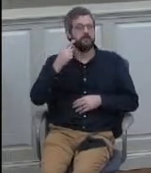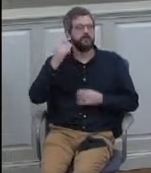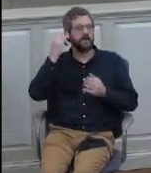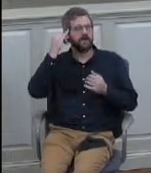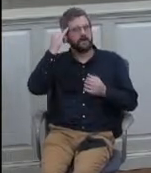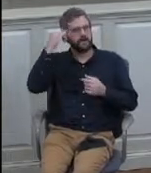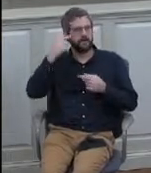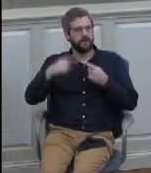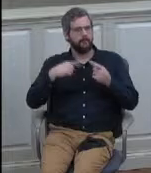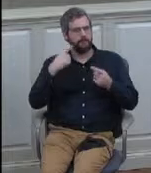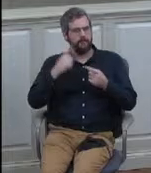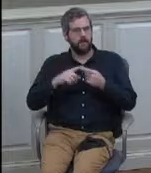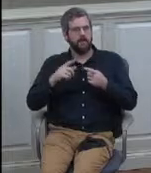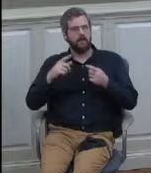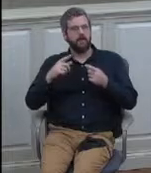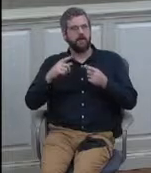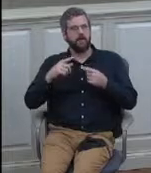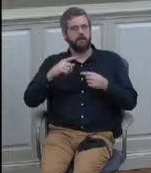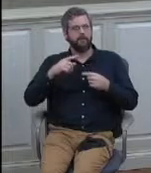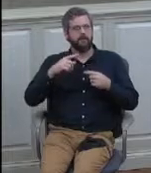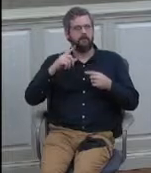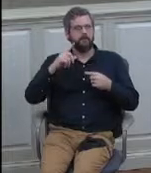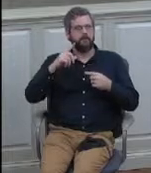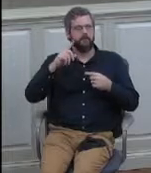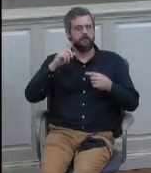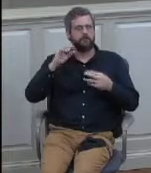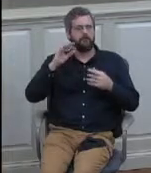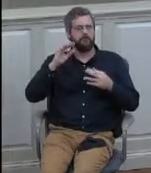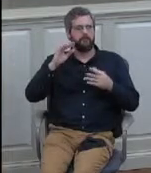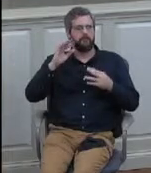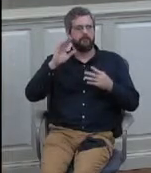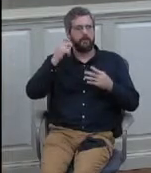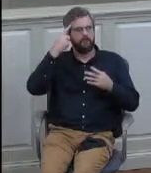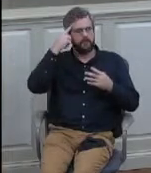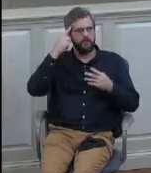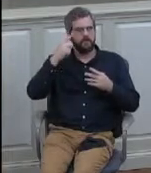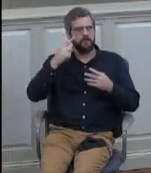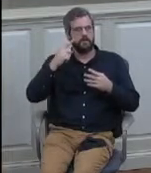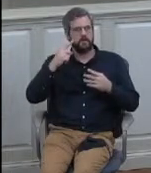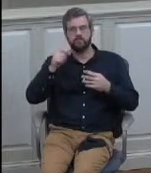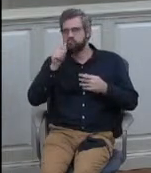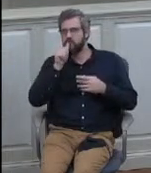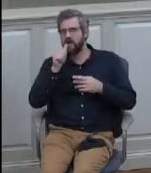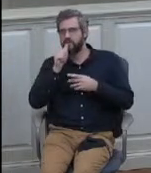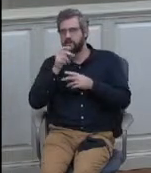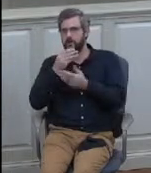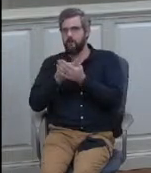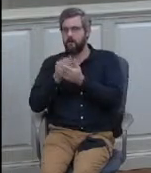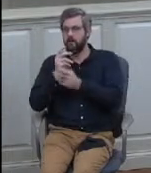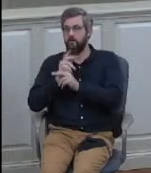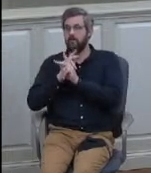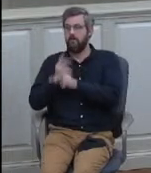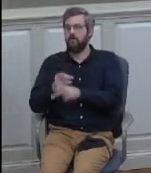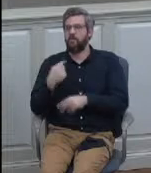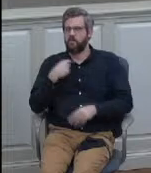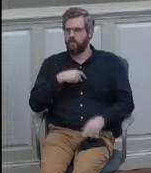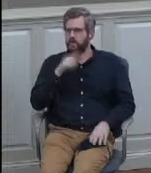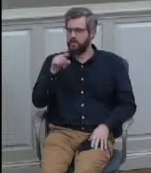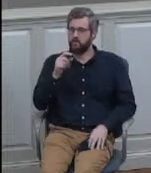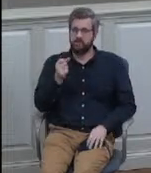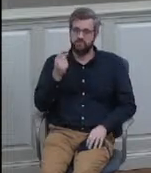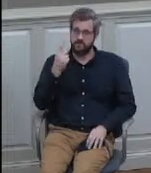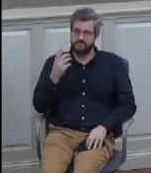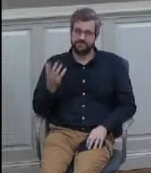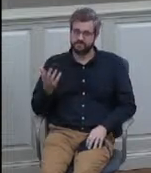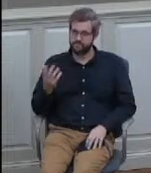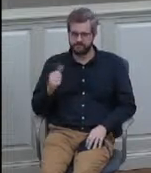public-private financing is something that we need to get used to. Yeah. We need to get where we understand it, and